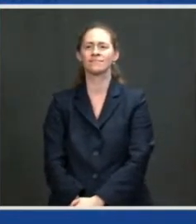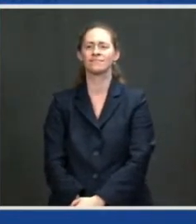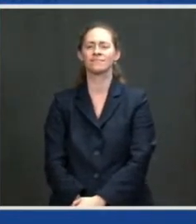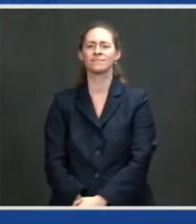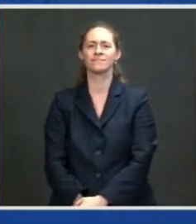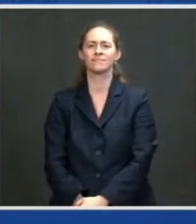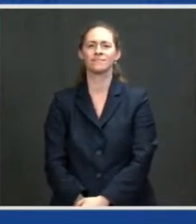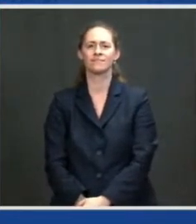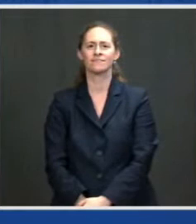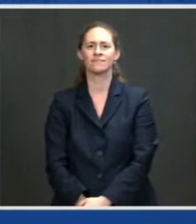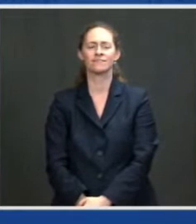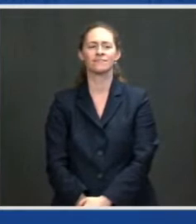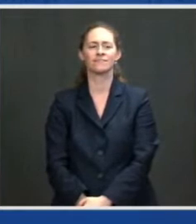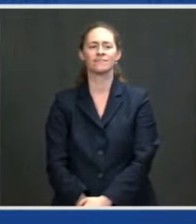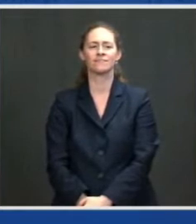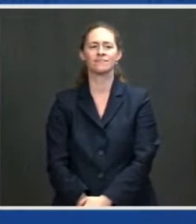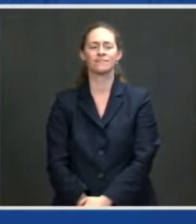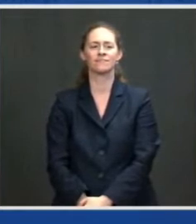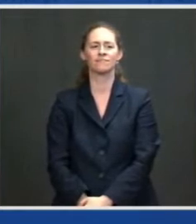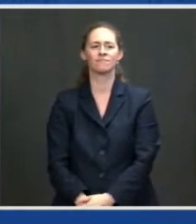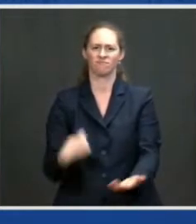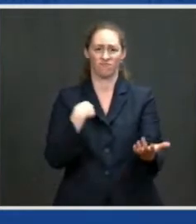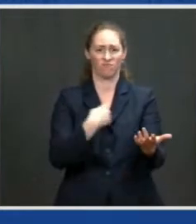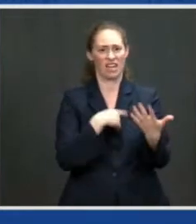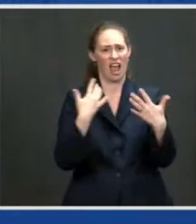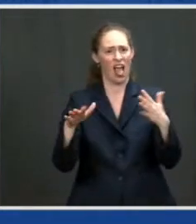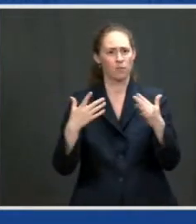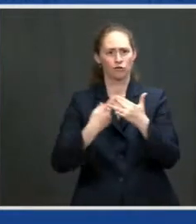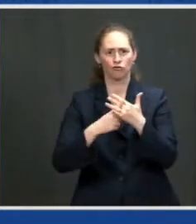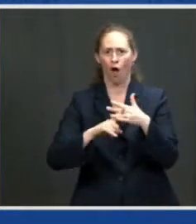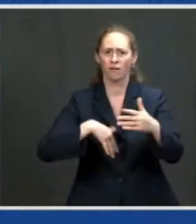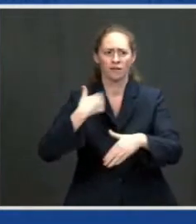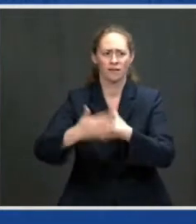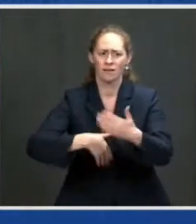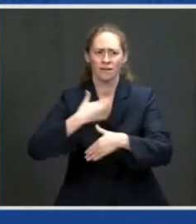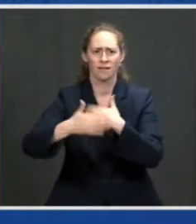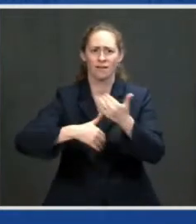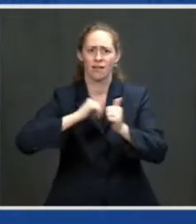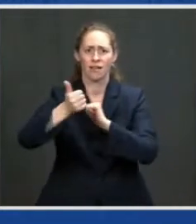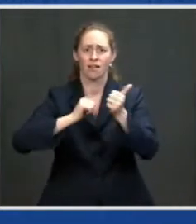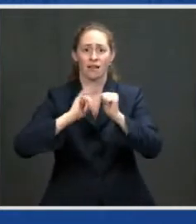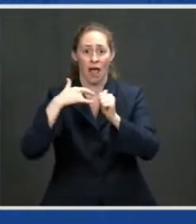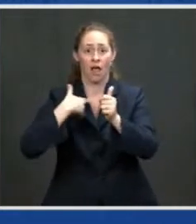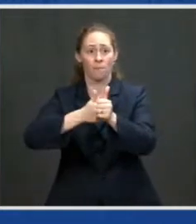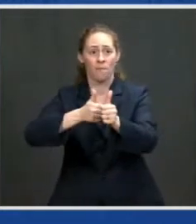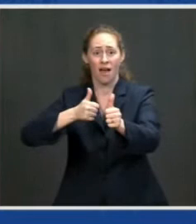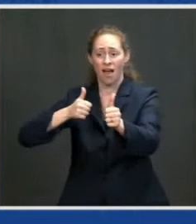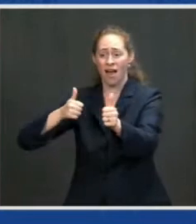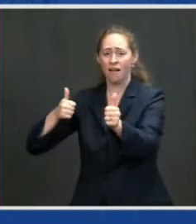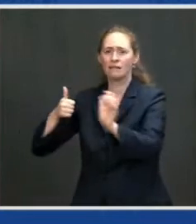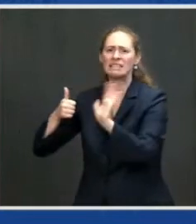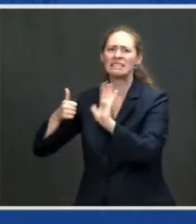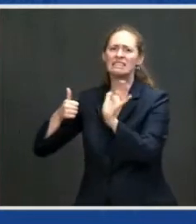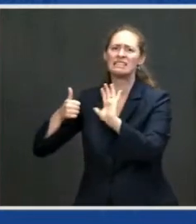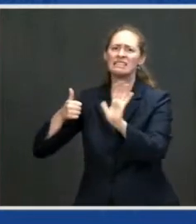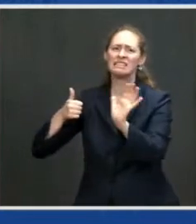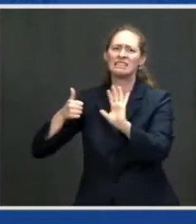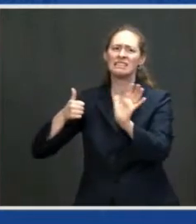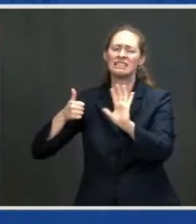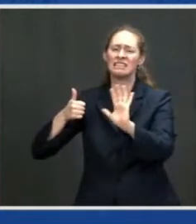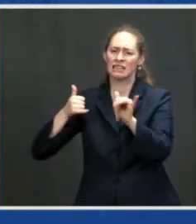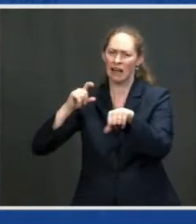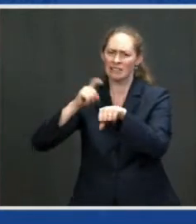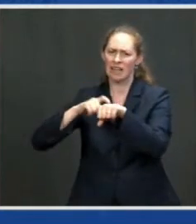And the starting gun has already gone off. We can't afford to fall any further behind. Now's the time